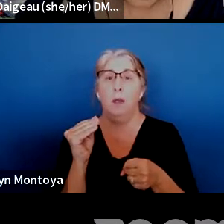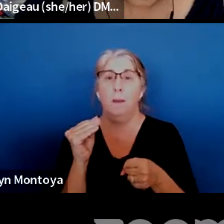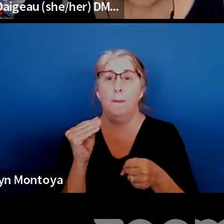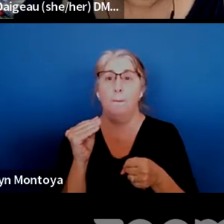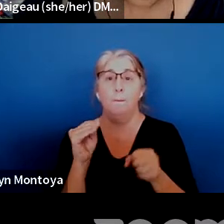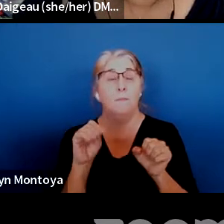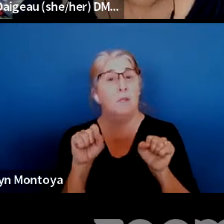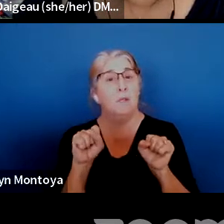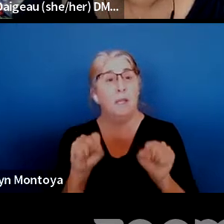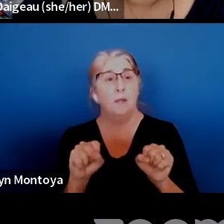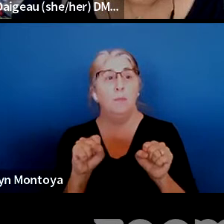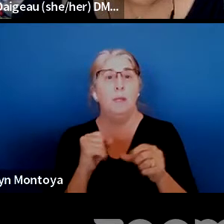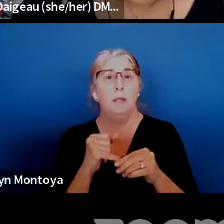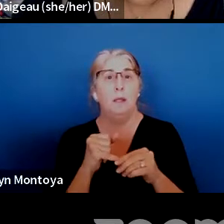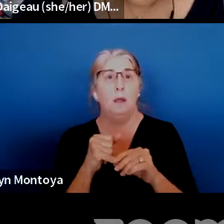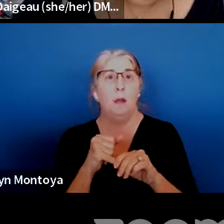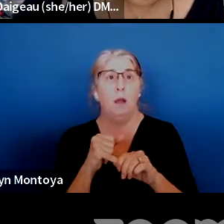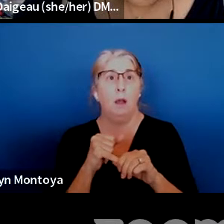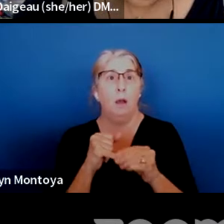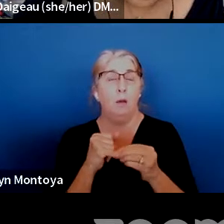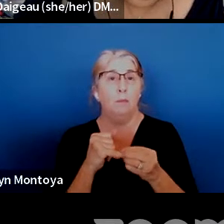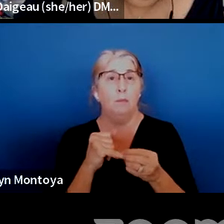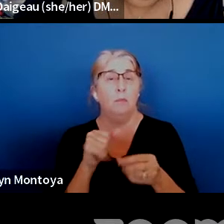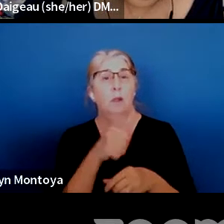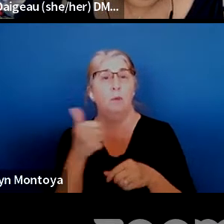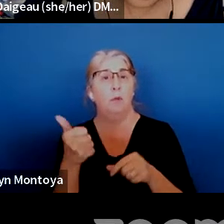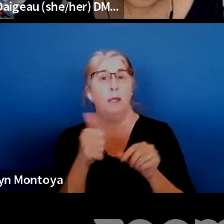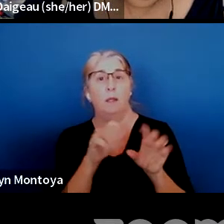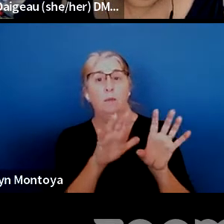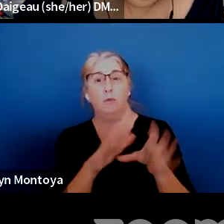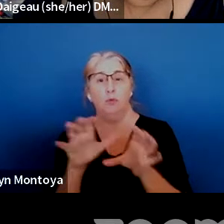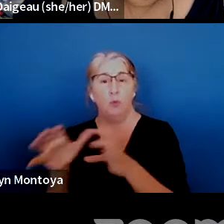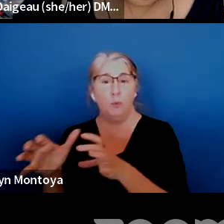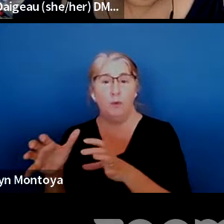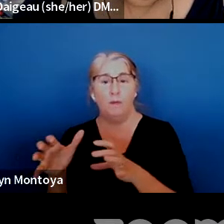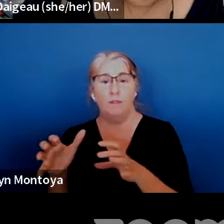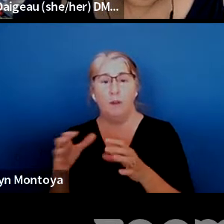could be other minority groups or just other